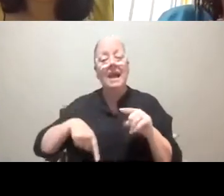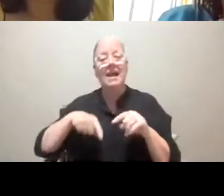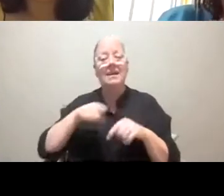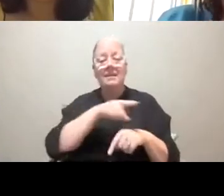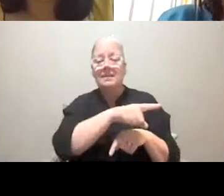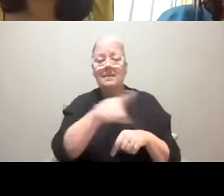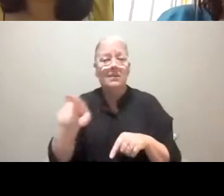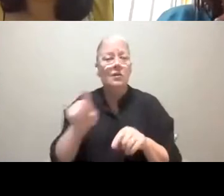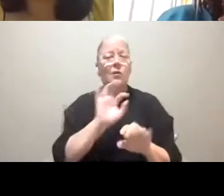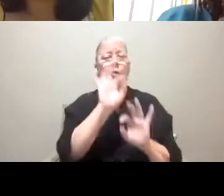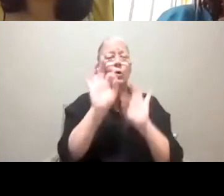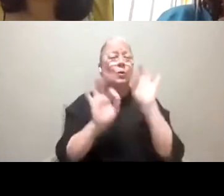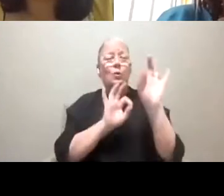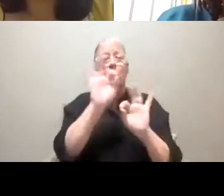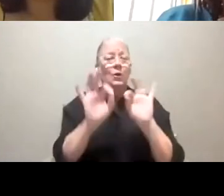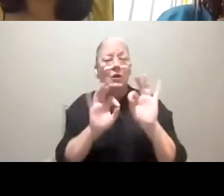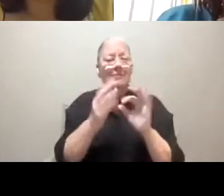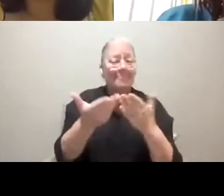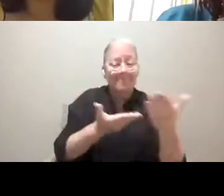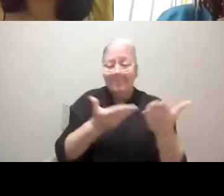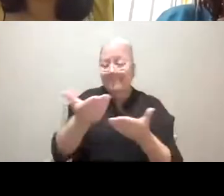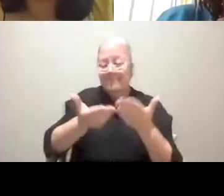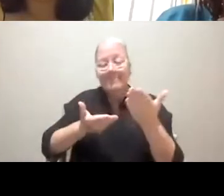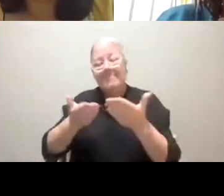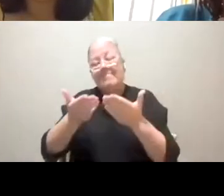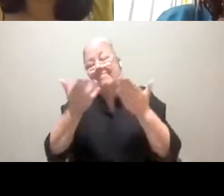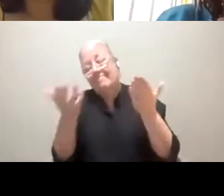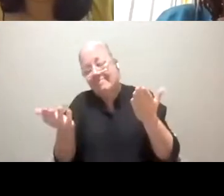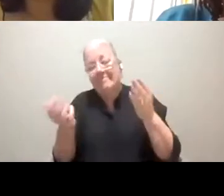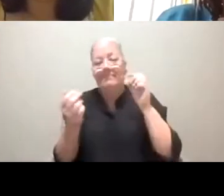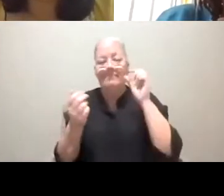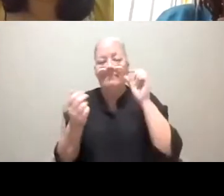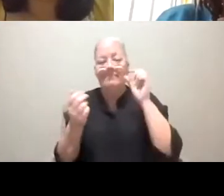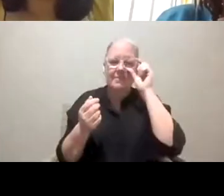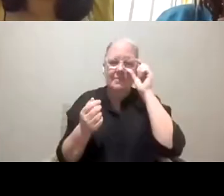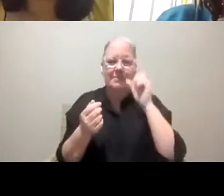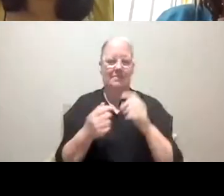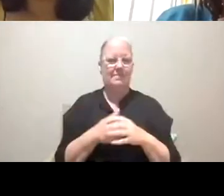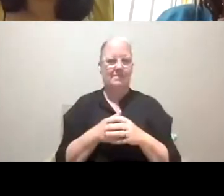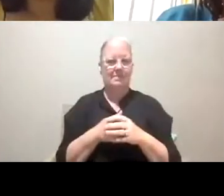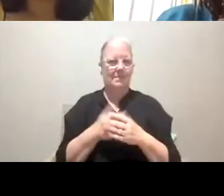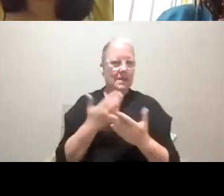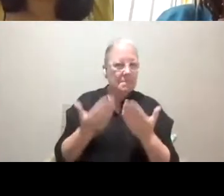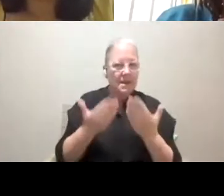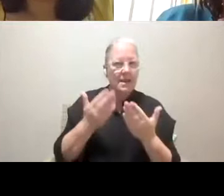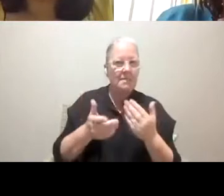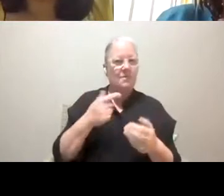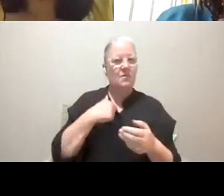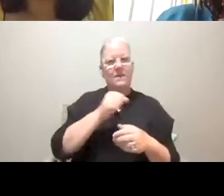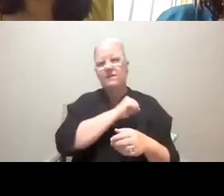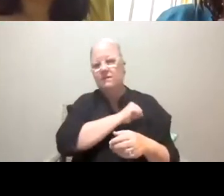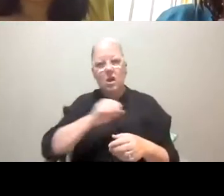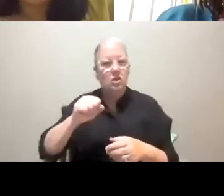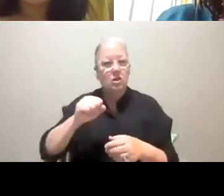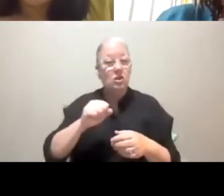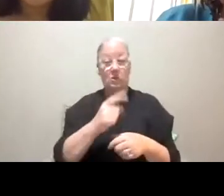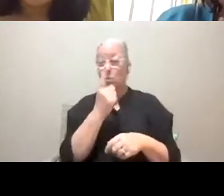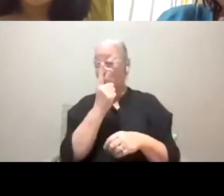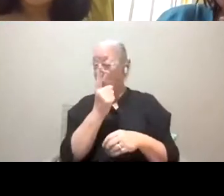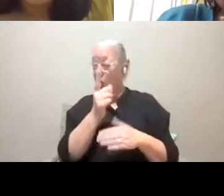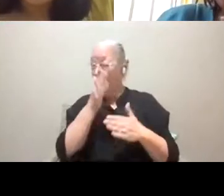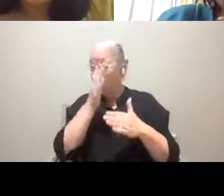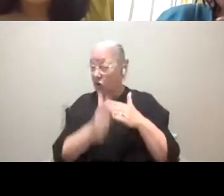questions. But let's see if we can quickly take one last